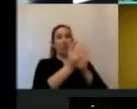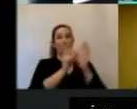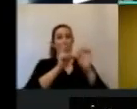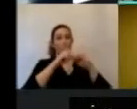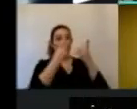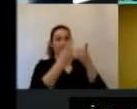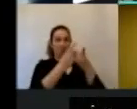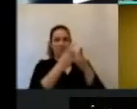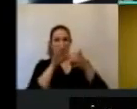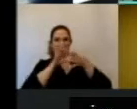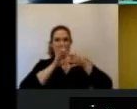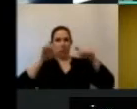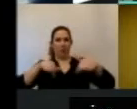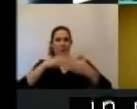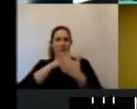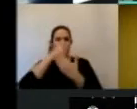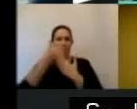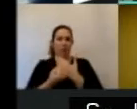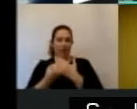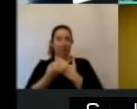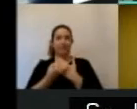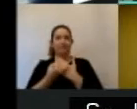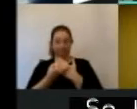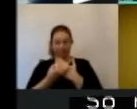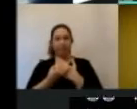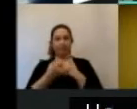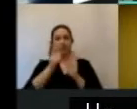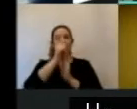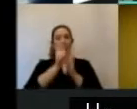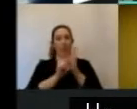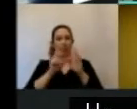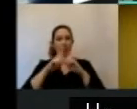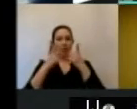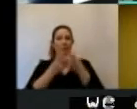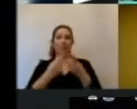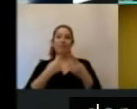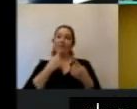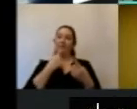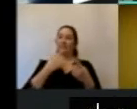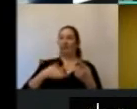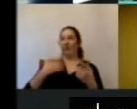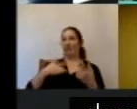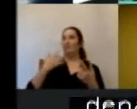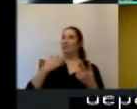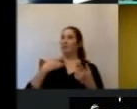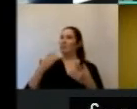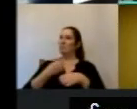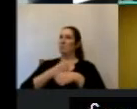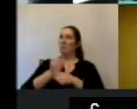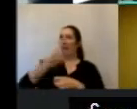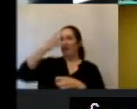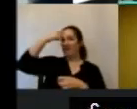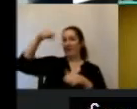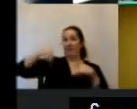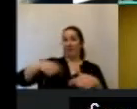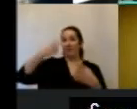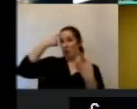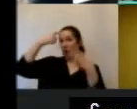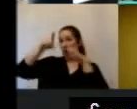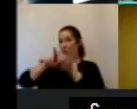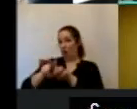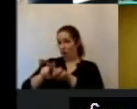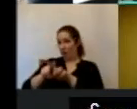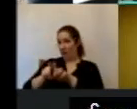desire to have it revisited a year from when the work is initially done. So we do still have some time to write